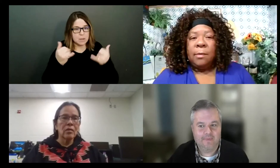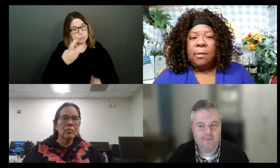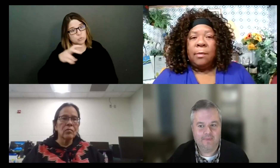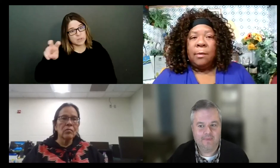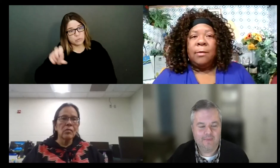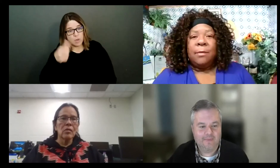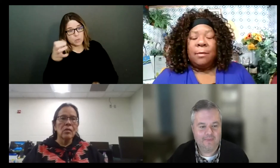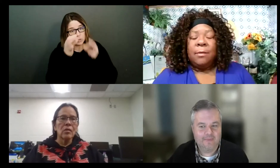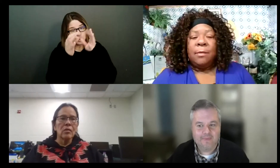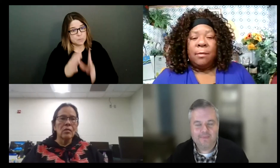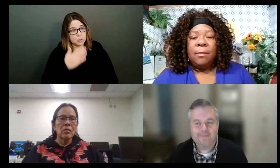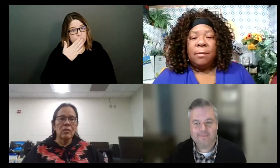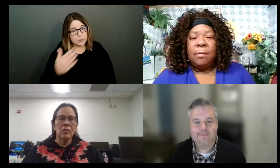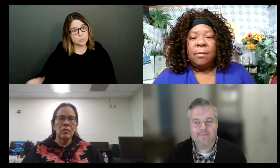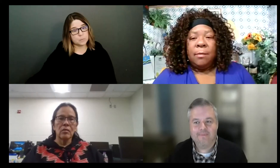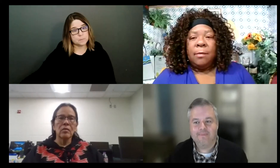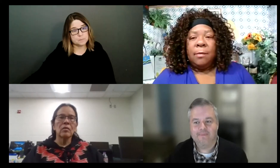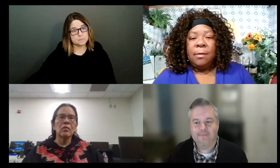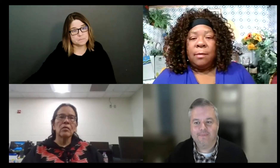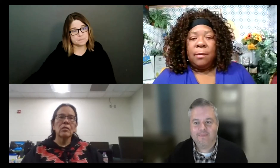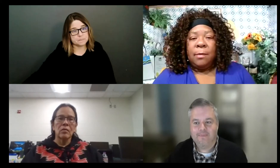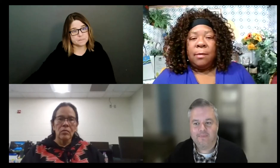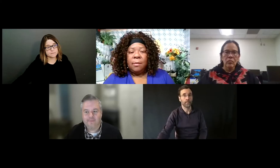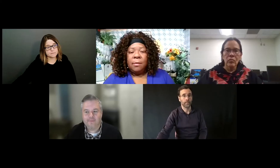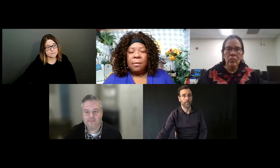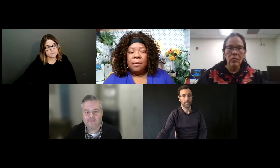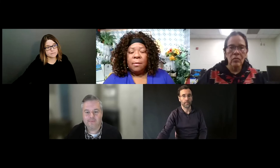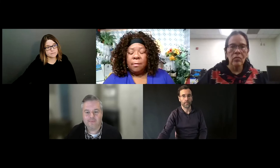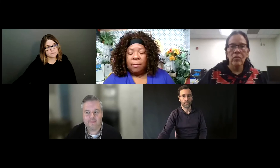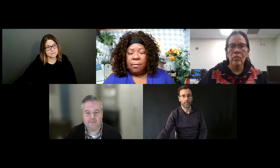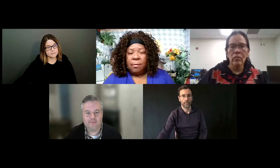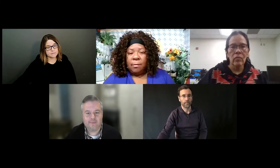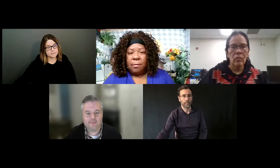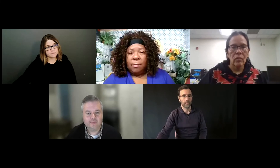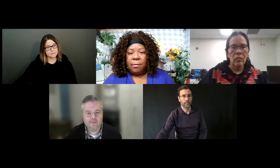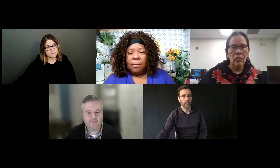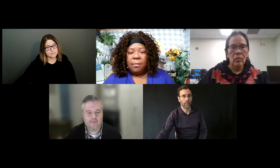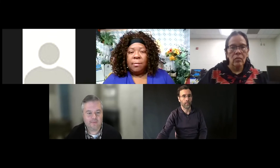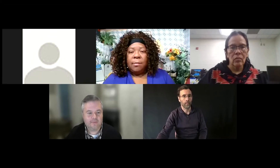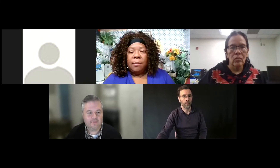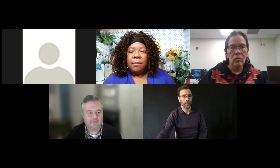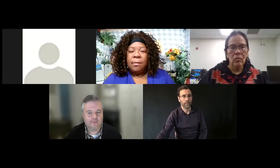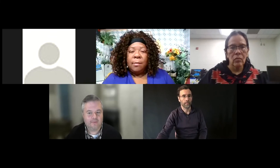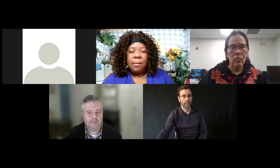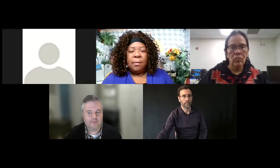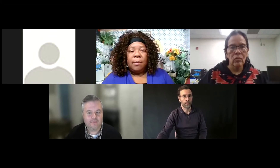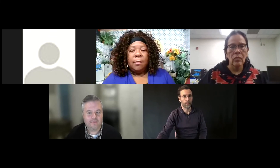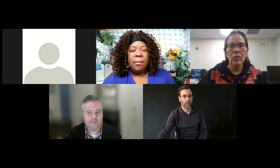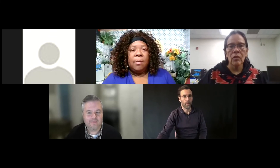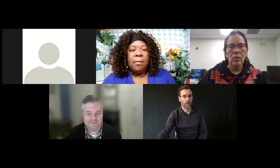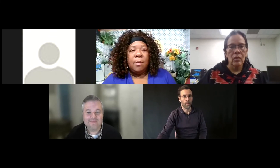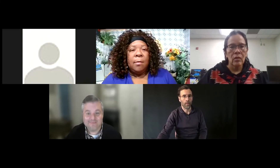Great. Thanks so much, Rajean. And I kind of have a two-part question here for you. You answered a little bit of